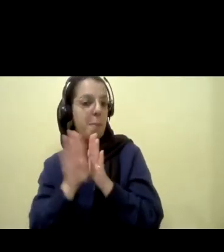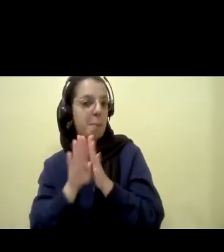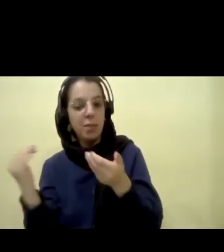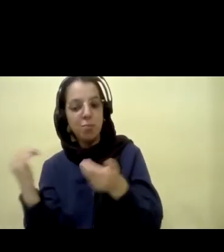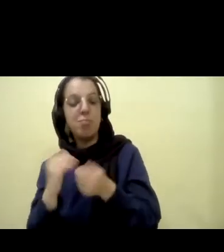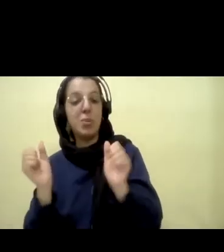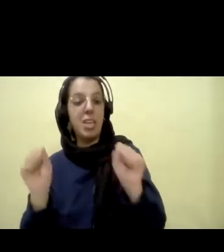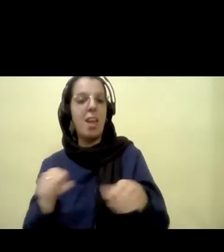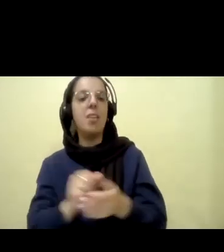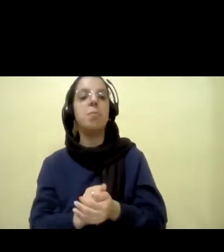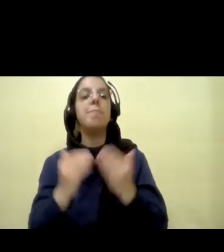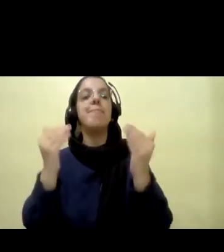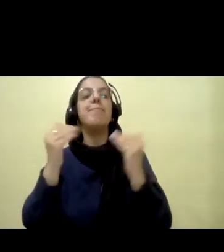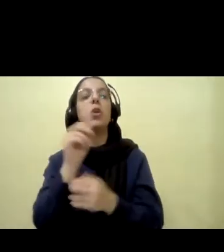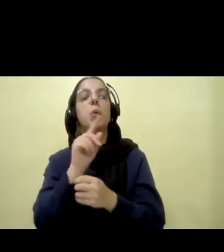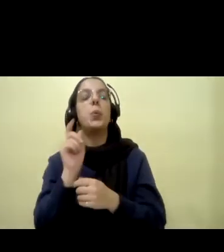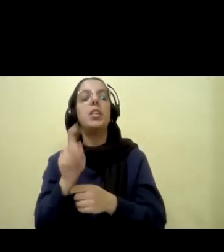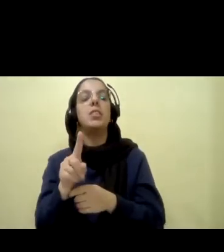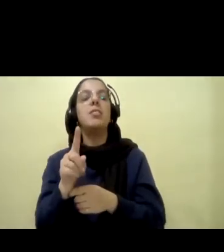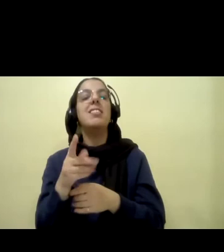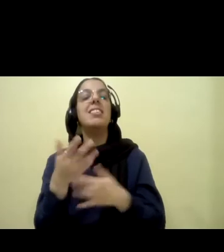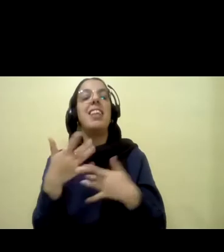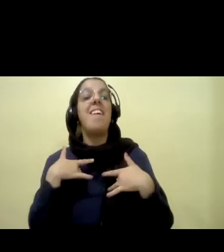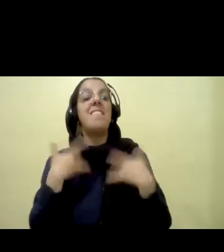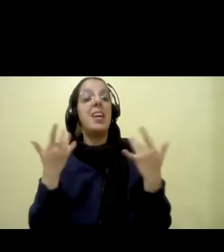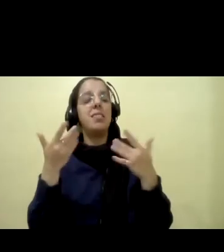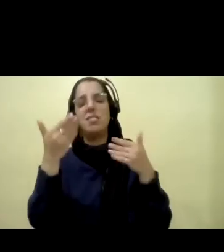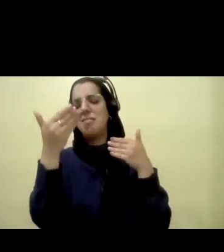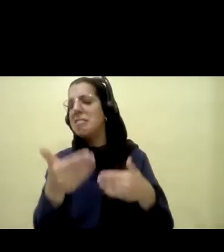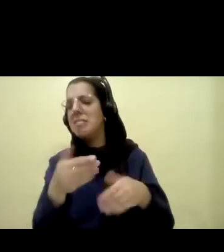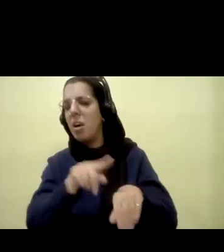How long can the event be set for?